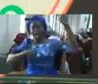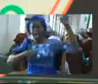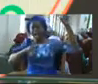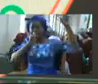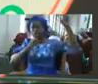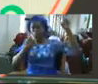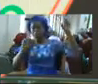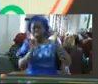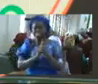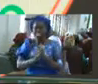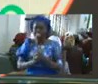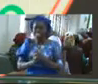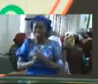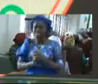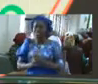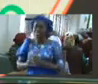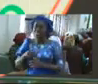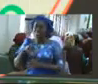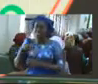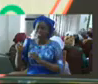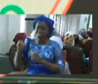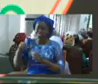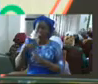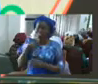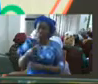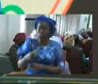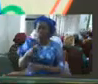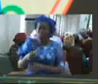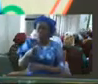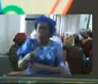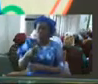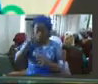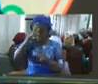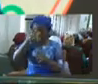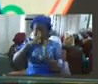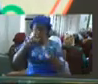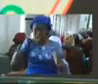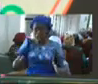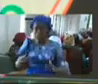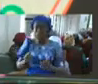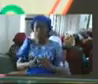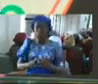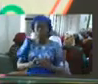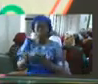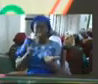your father's house will stand before me forever. He said, but now I say no more.